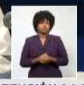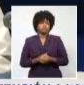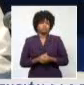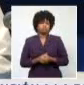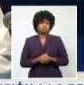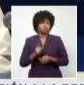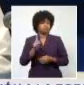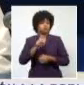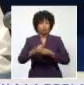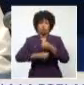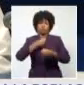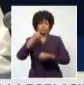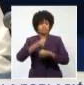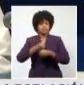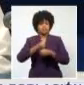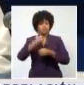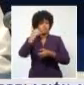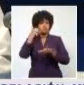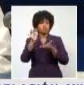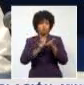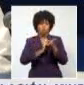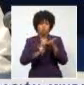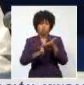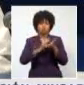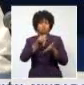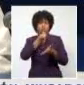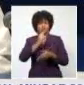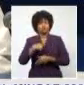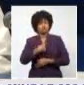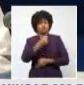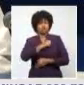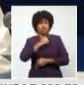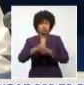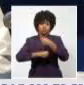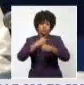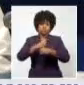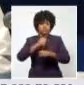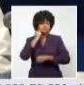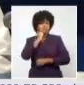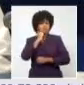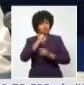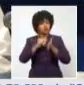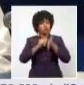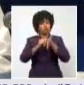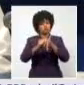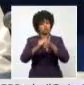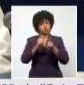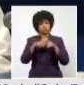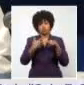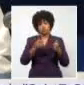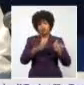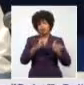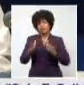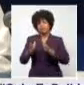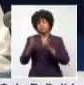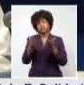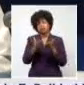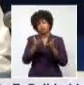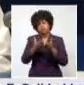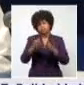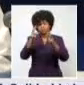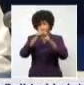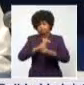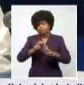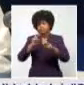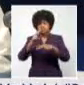here, the population studies and so on, the health objective of the Cuban state is to